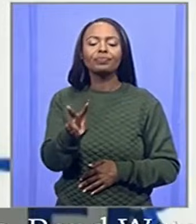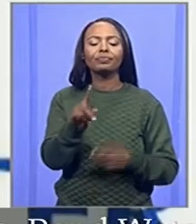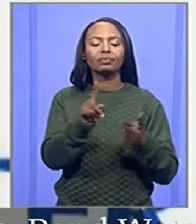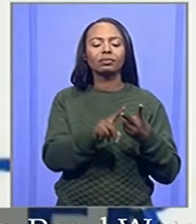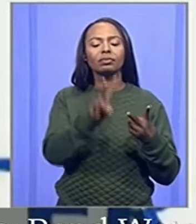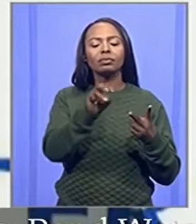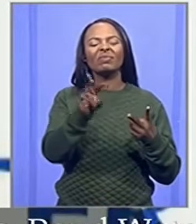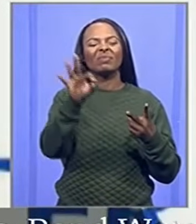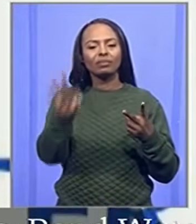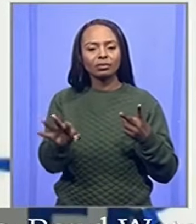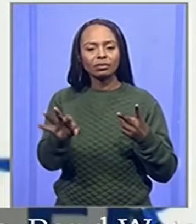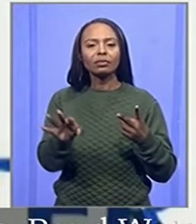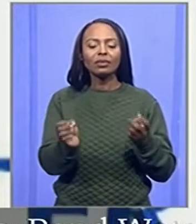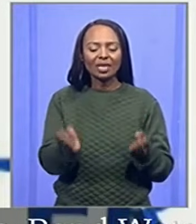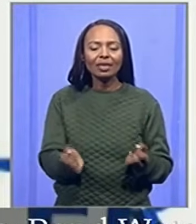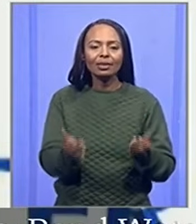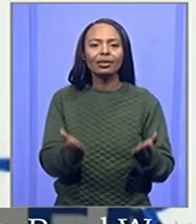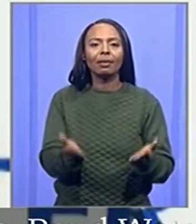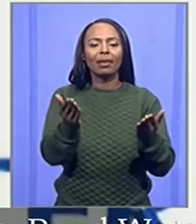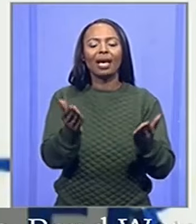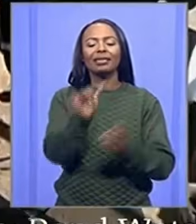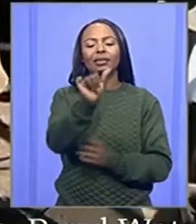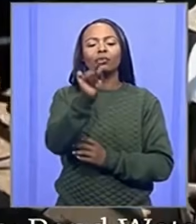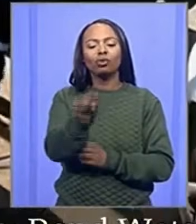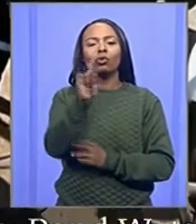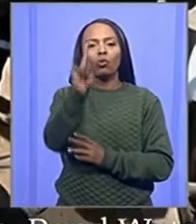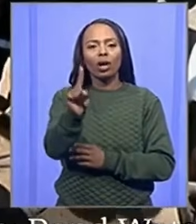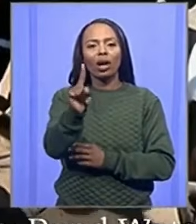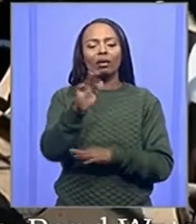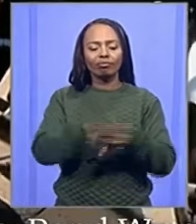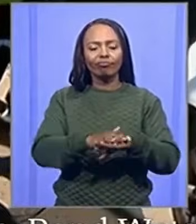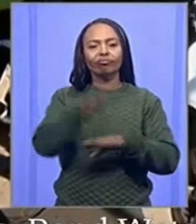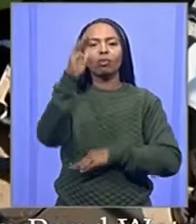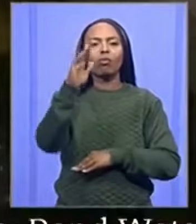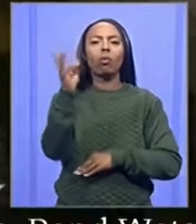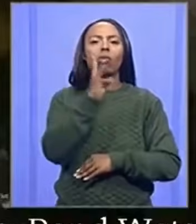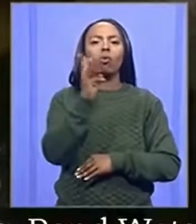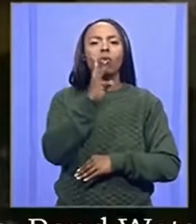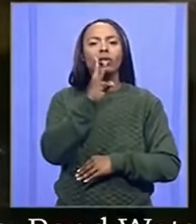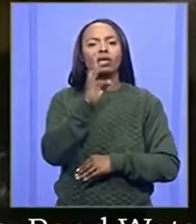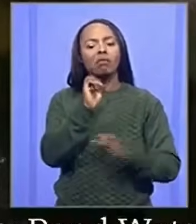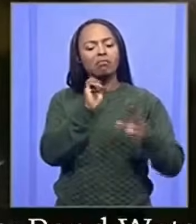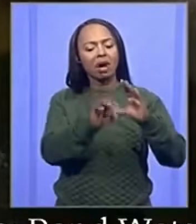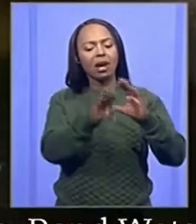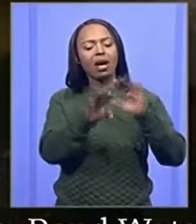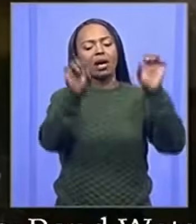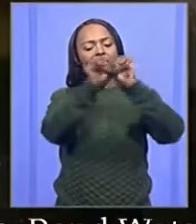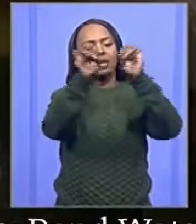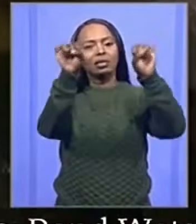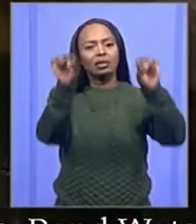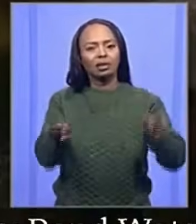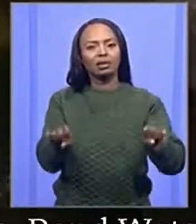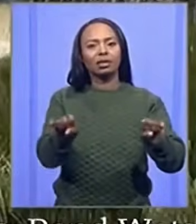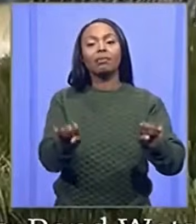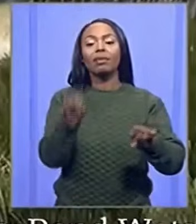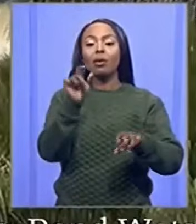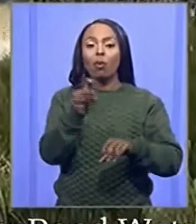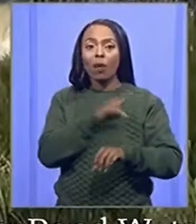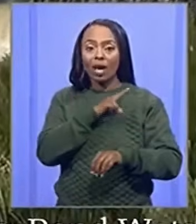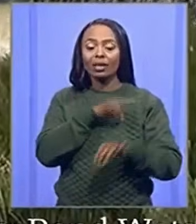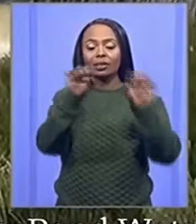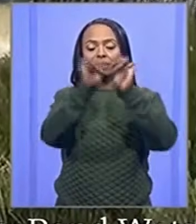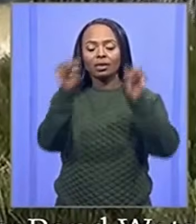2022-2023, we supplied an additional 6.1 more water into the system against required 1.2.